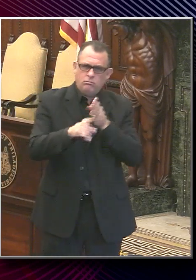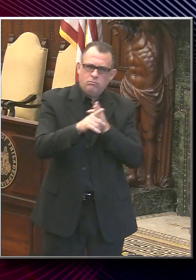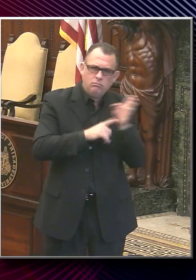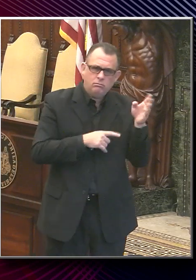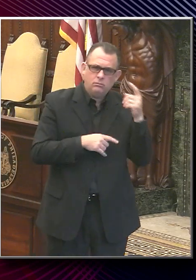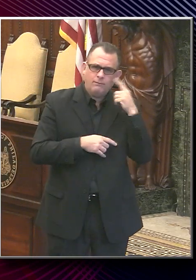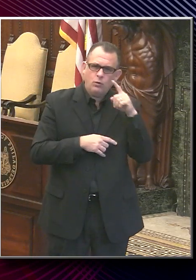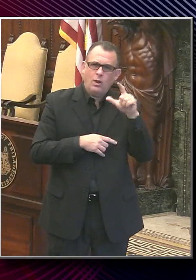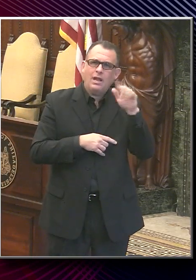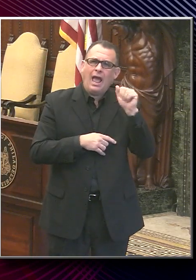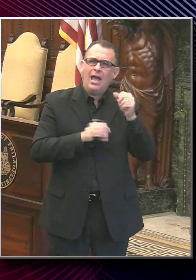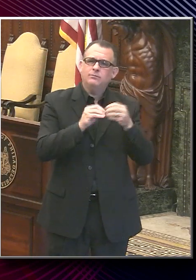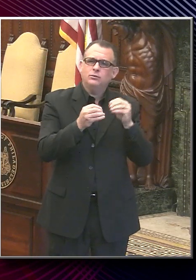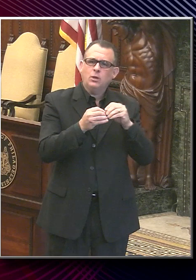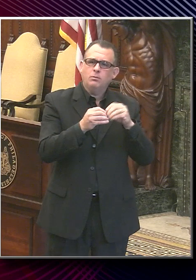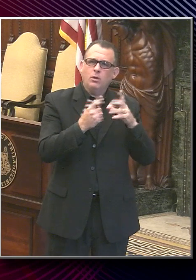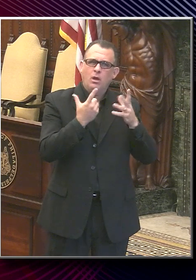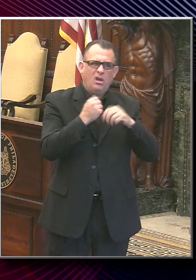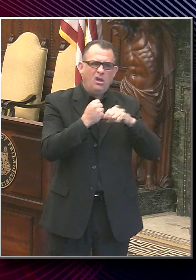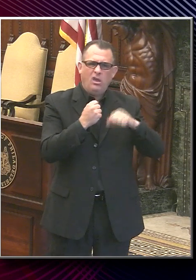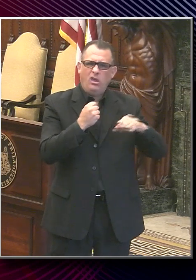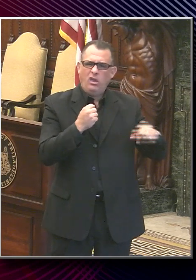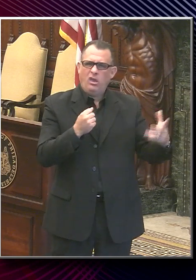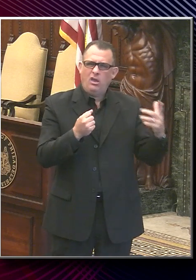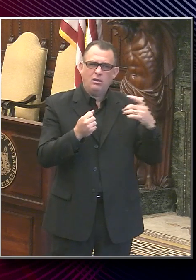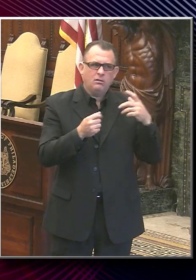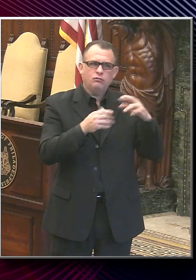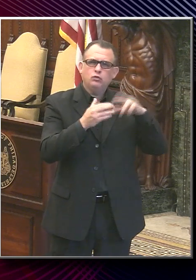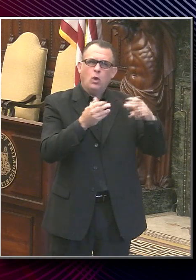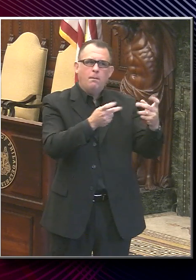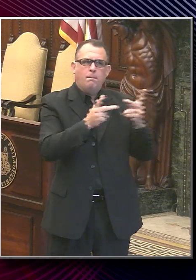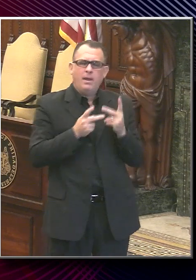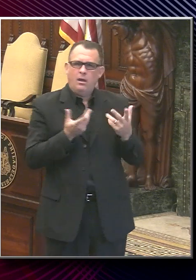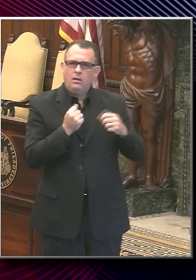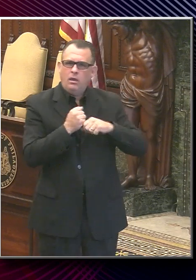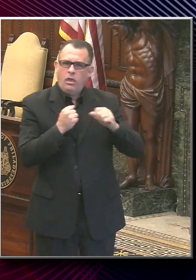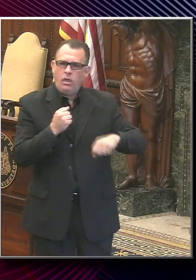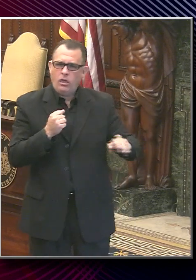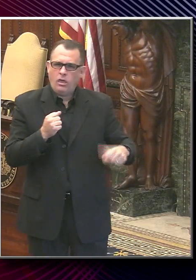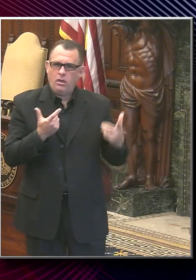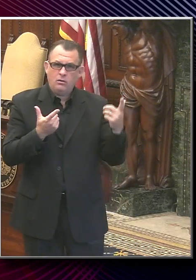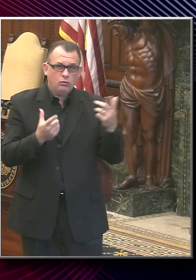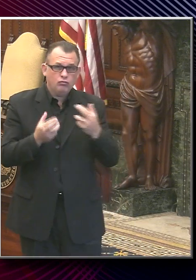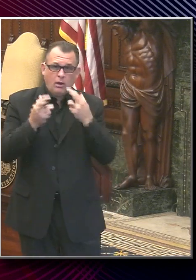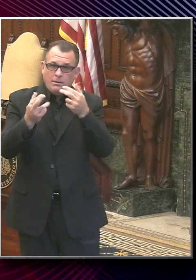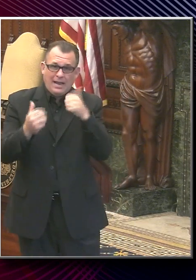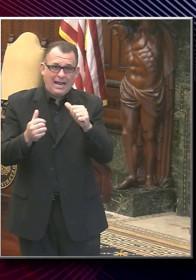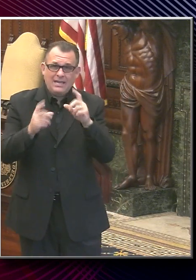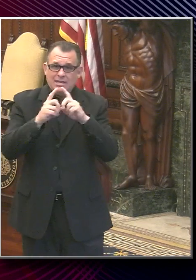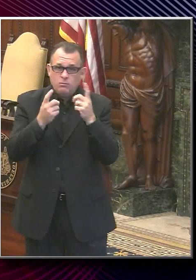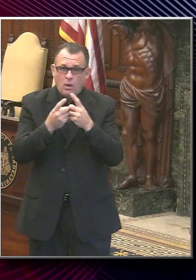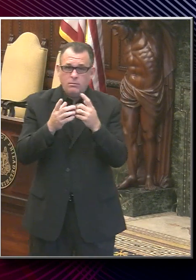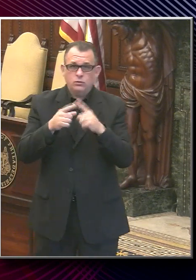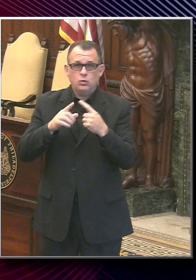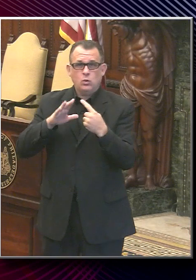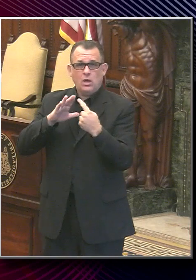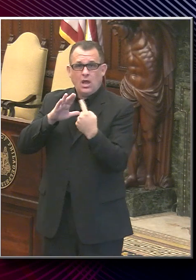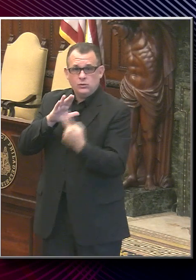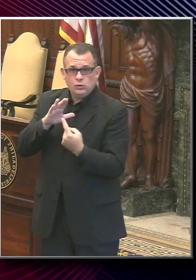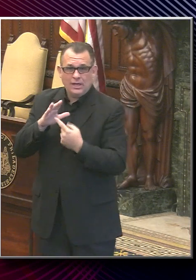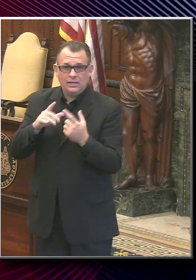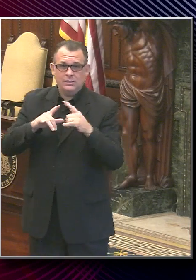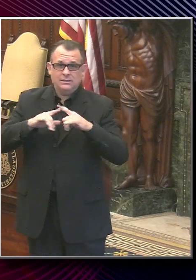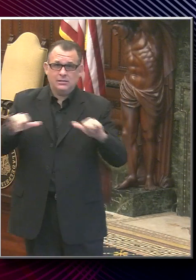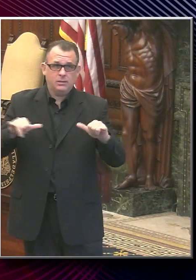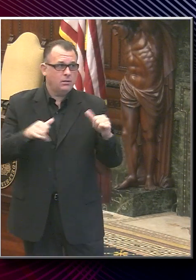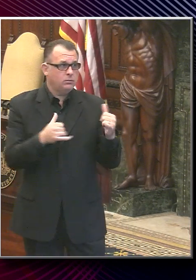results are taking a little bit longer to come back, is it the official recommendation of the health department for people to isolate while waiting for their test results or